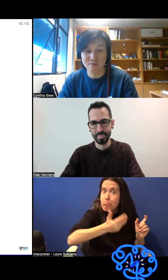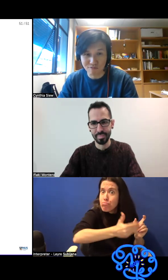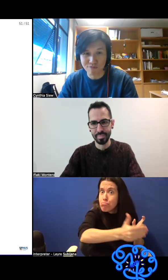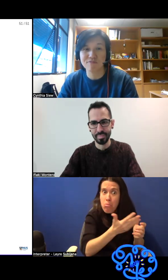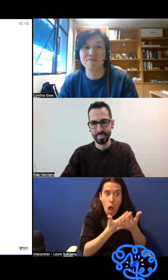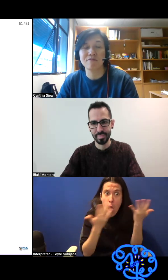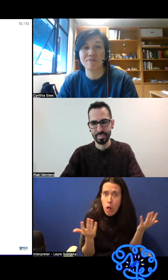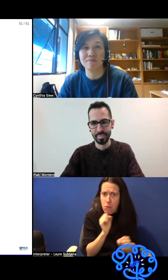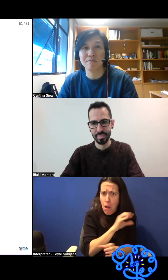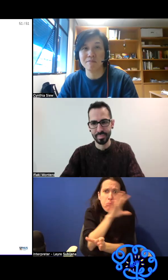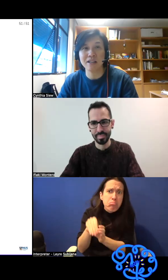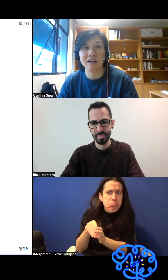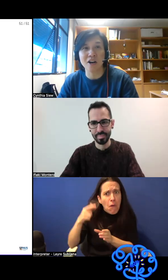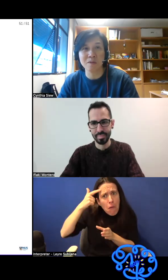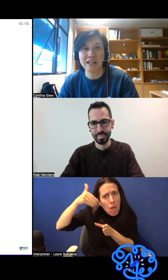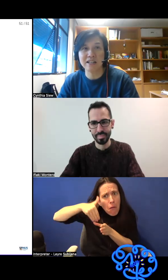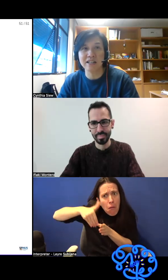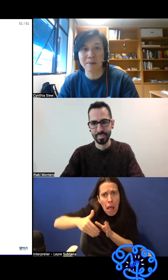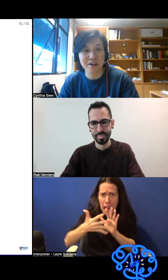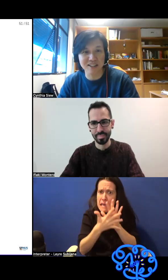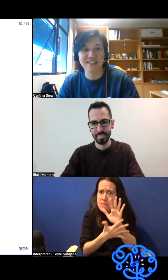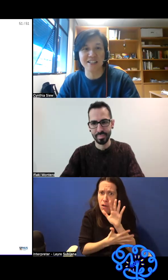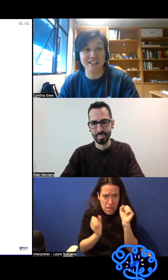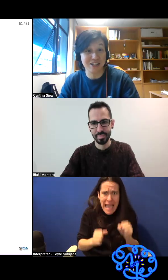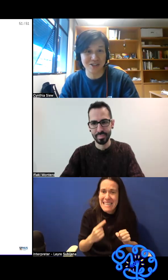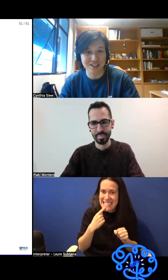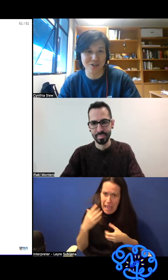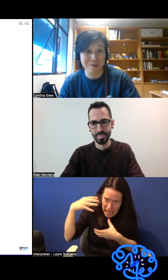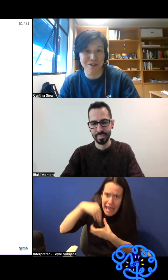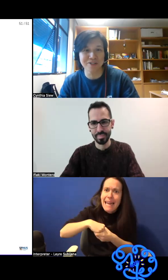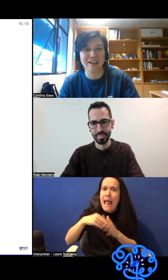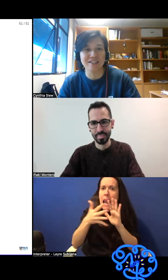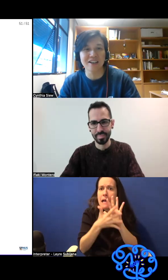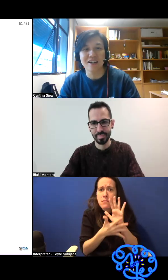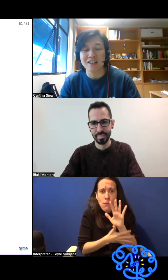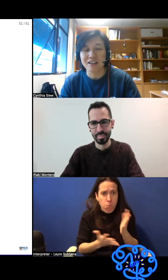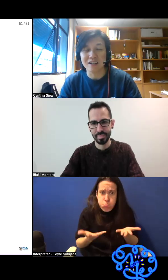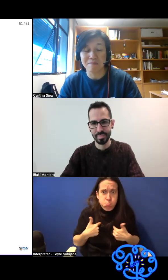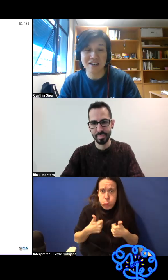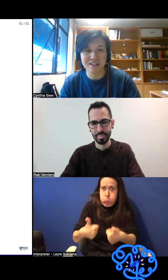could make the argument that it is part of the lexicon and it thus should be modeled as